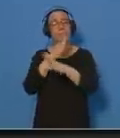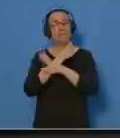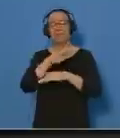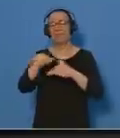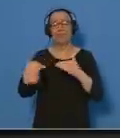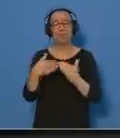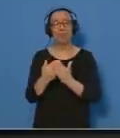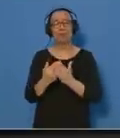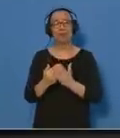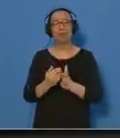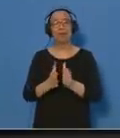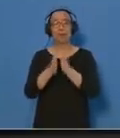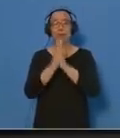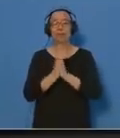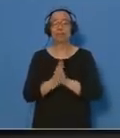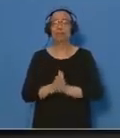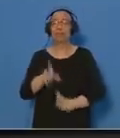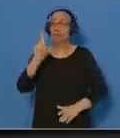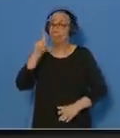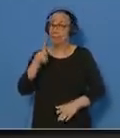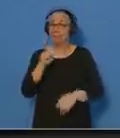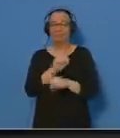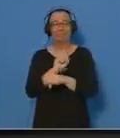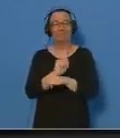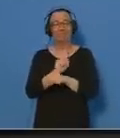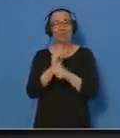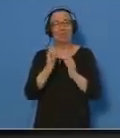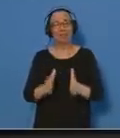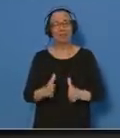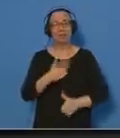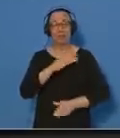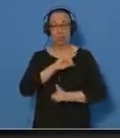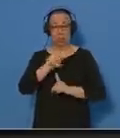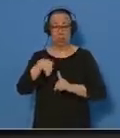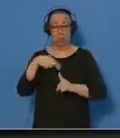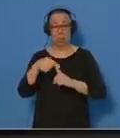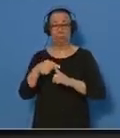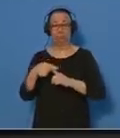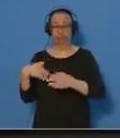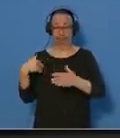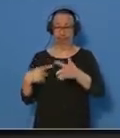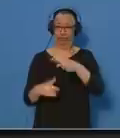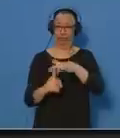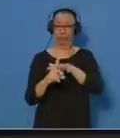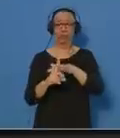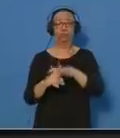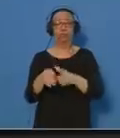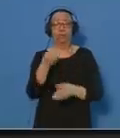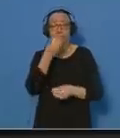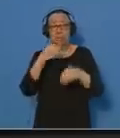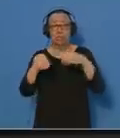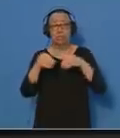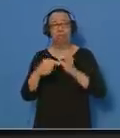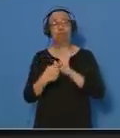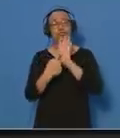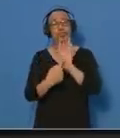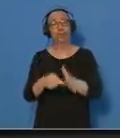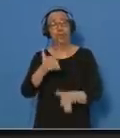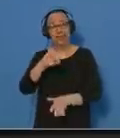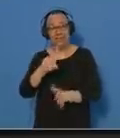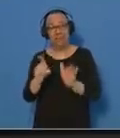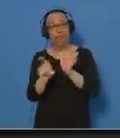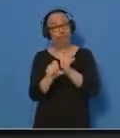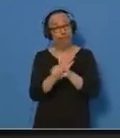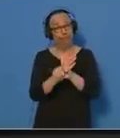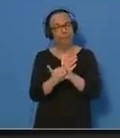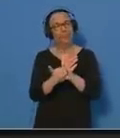We're asking for essential workers when they come to the grocery stores to present their ID, to speak with the manager